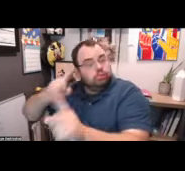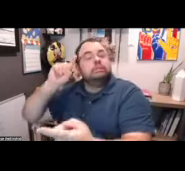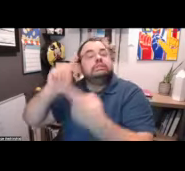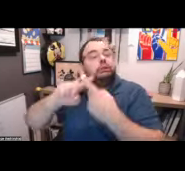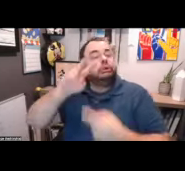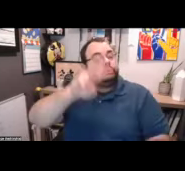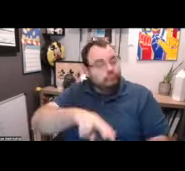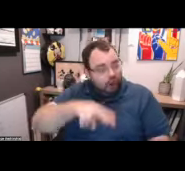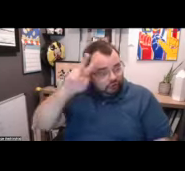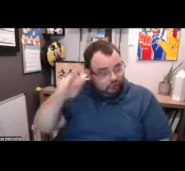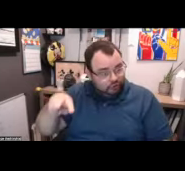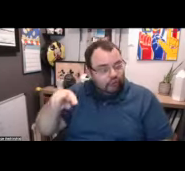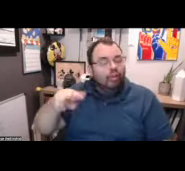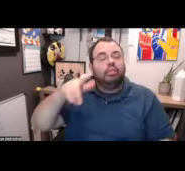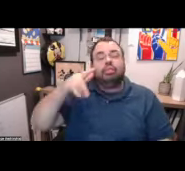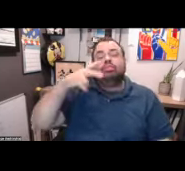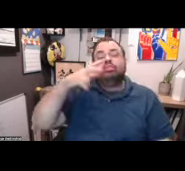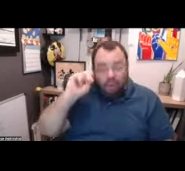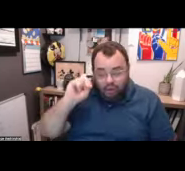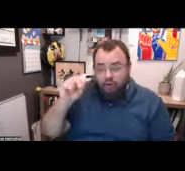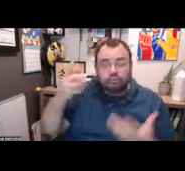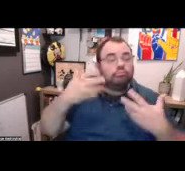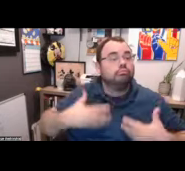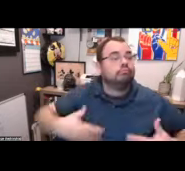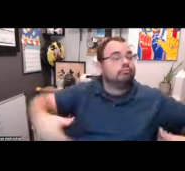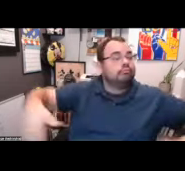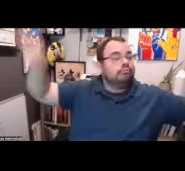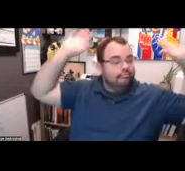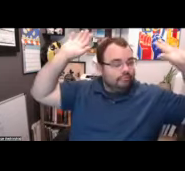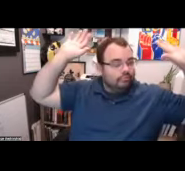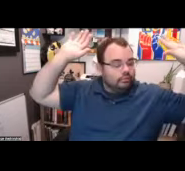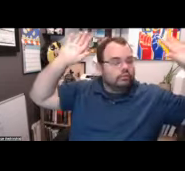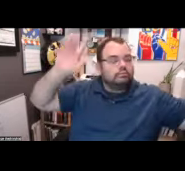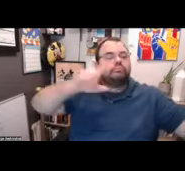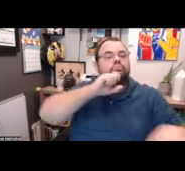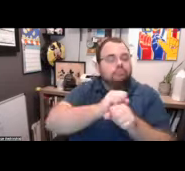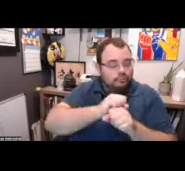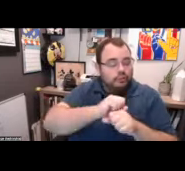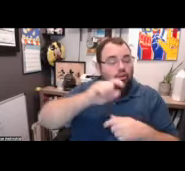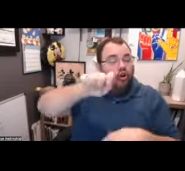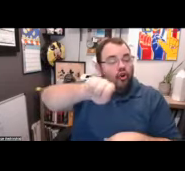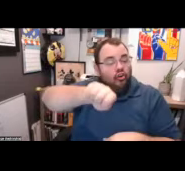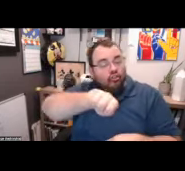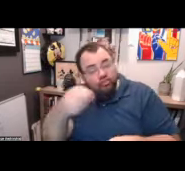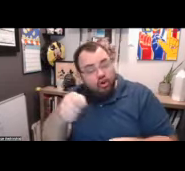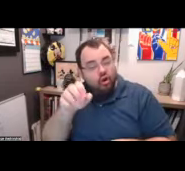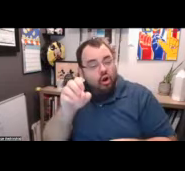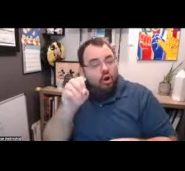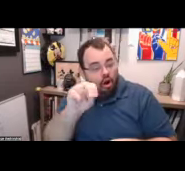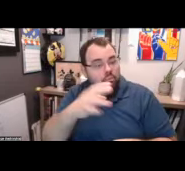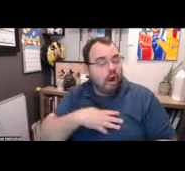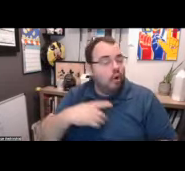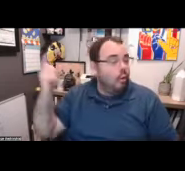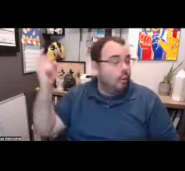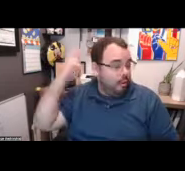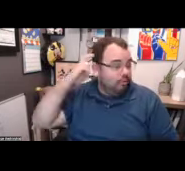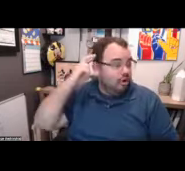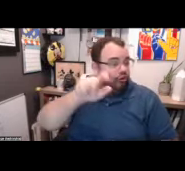so on and so forth, all the way till they got to number 22. And then that was it. Then they